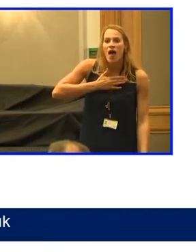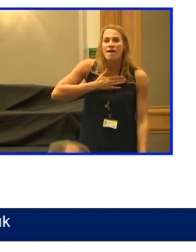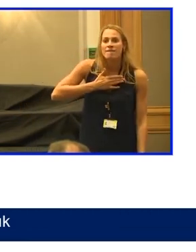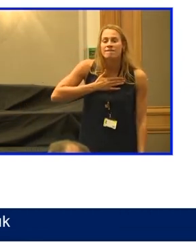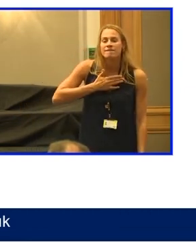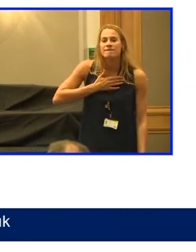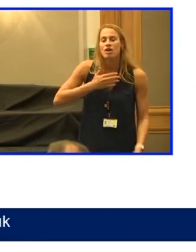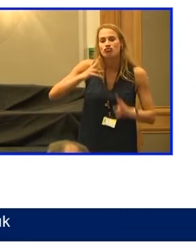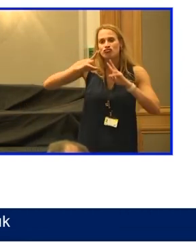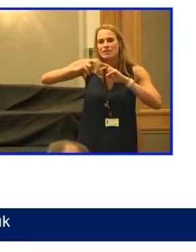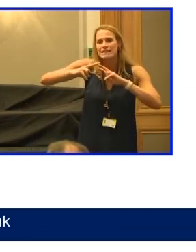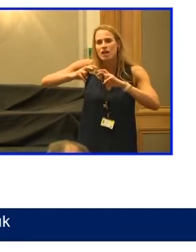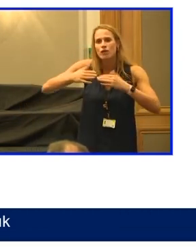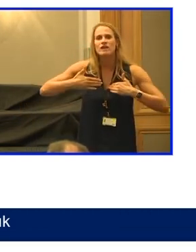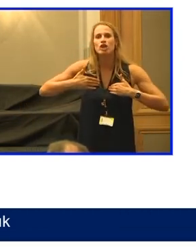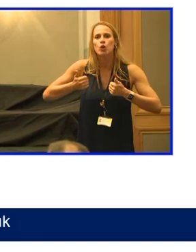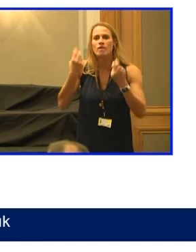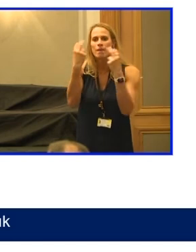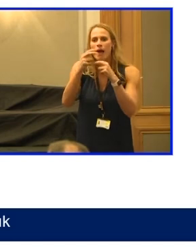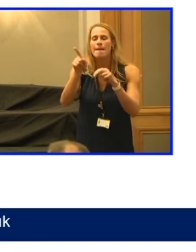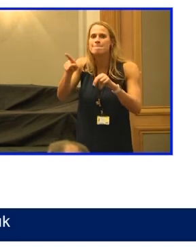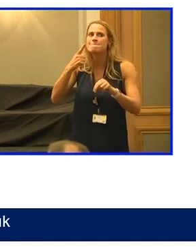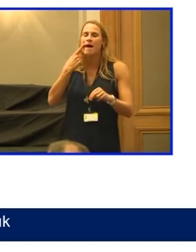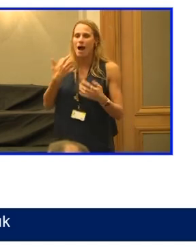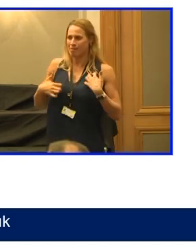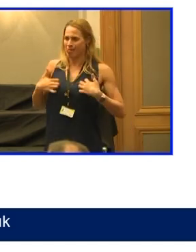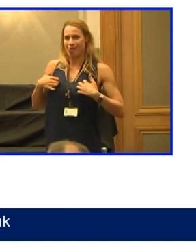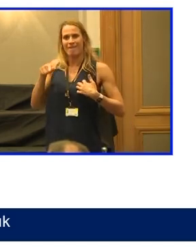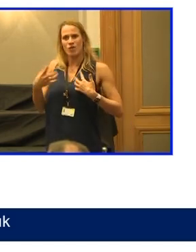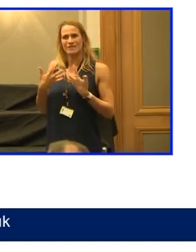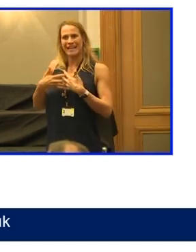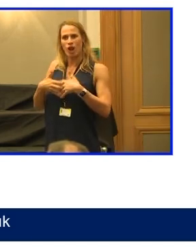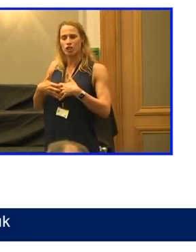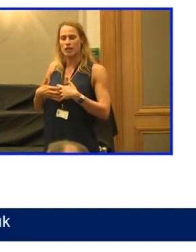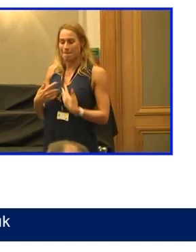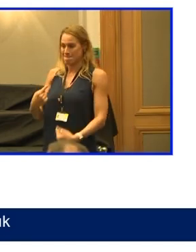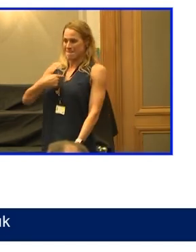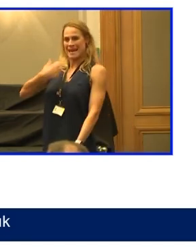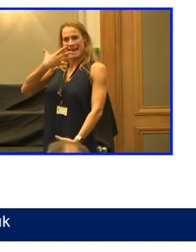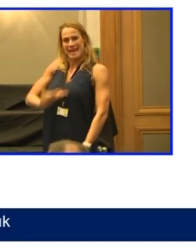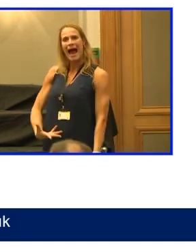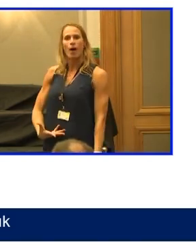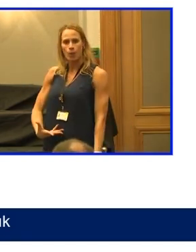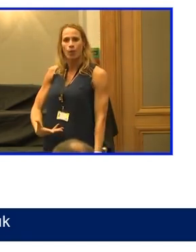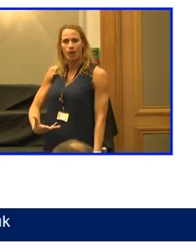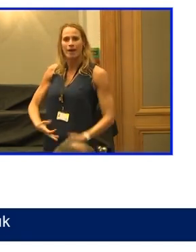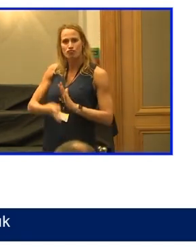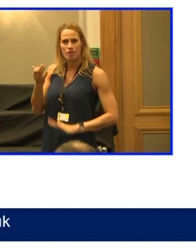day I will stay strong enough and tenacious enough to learn a new skill that makes me better for today. And this stuff helps, yeah? So